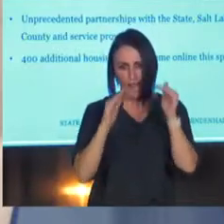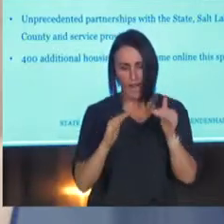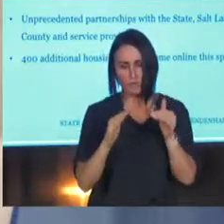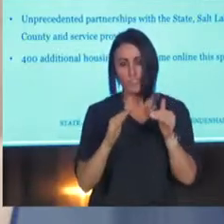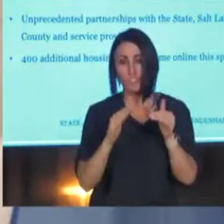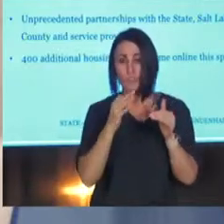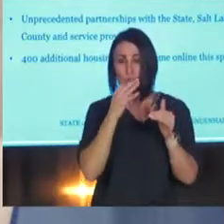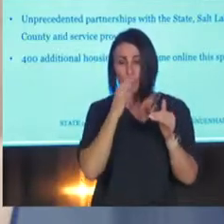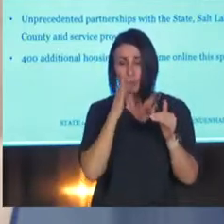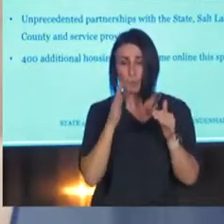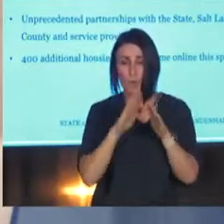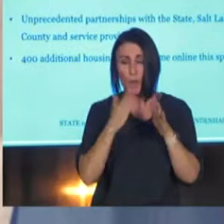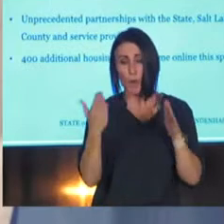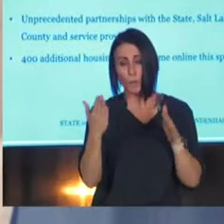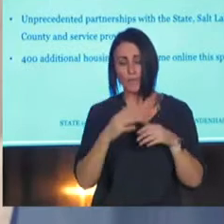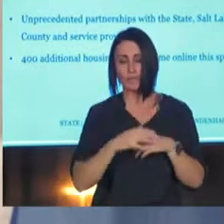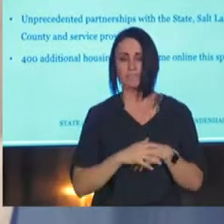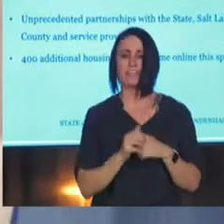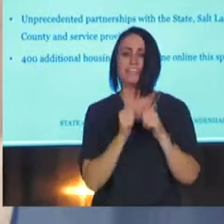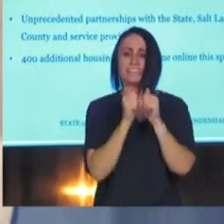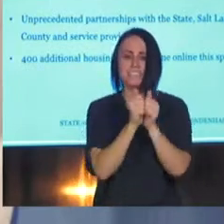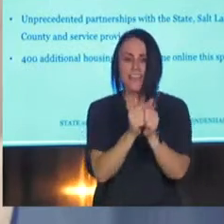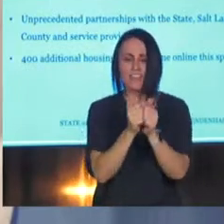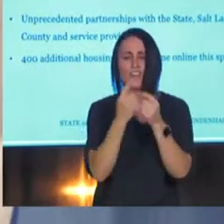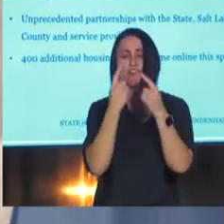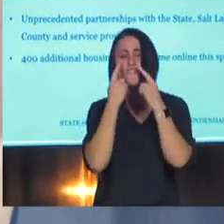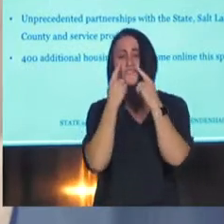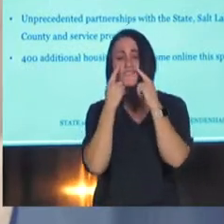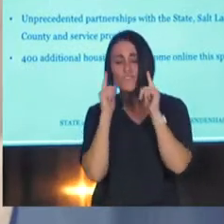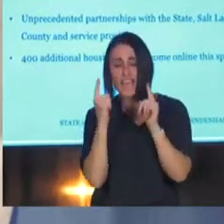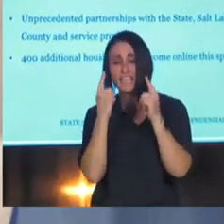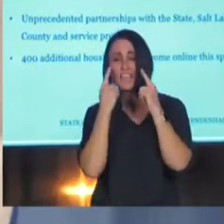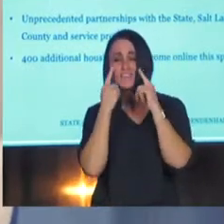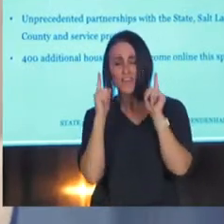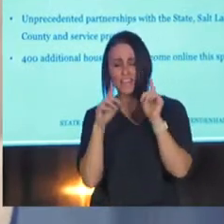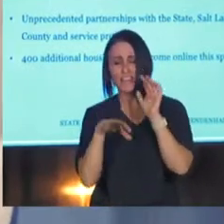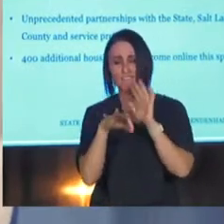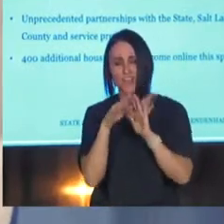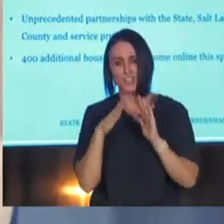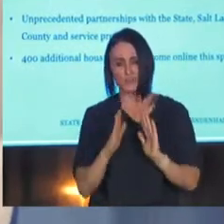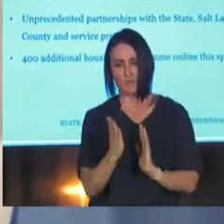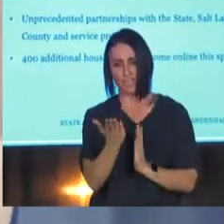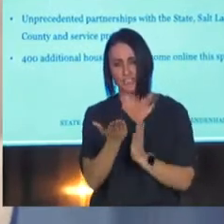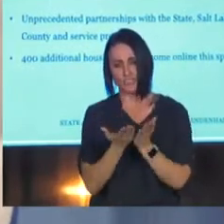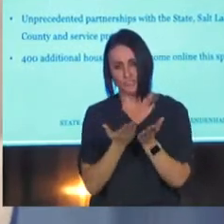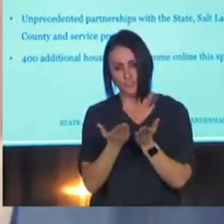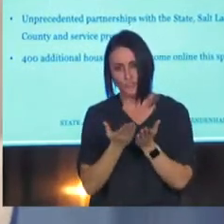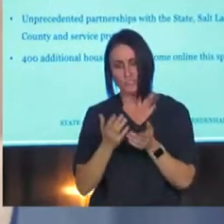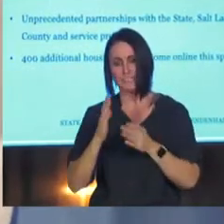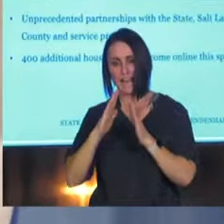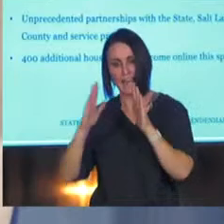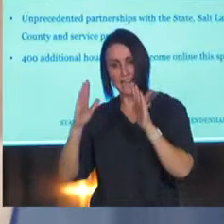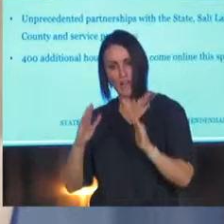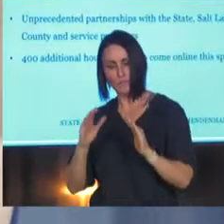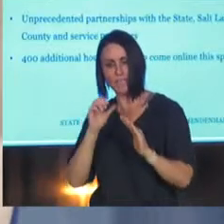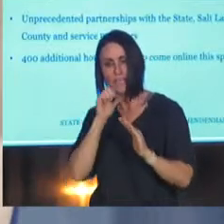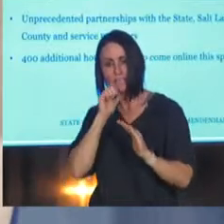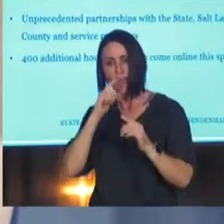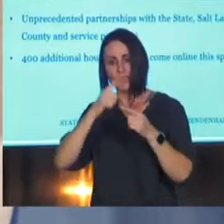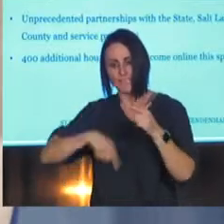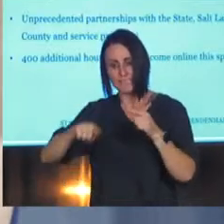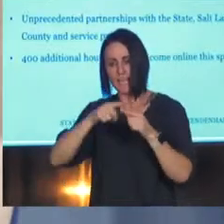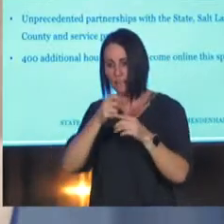in just a few months. And together, we're finally finding the way to services and housing, and not the cycle